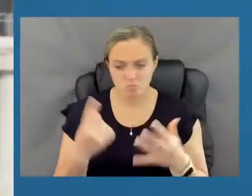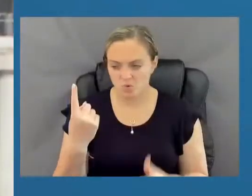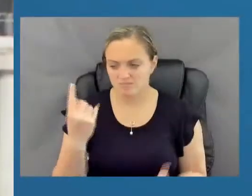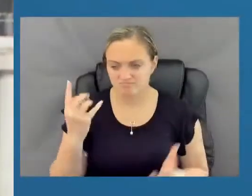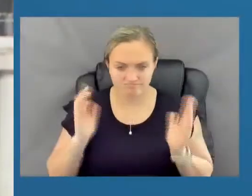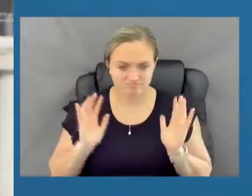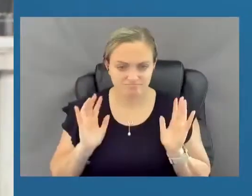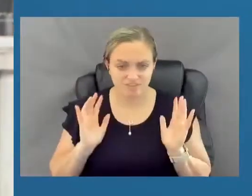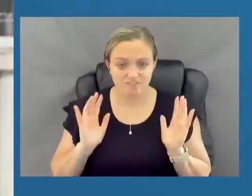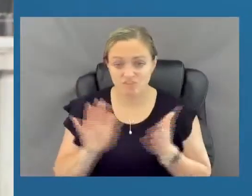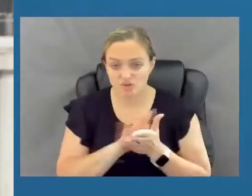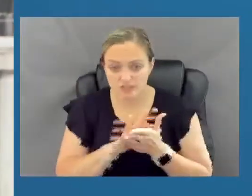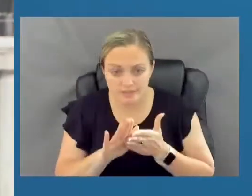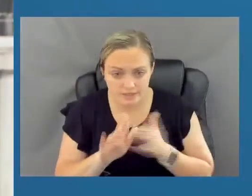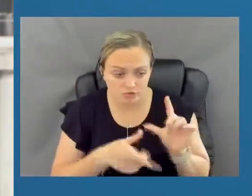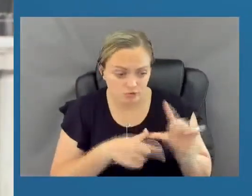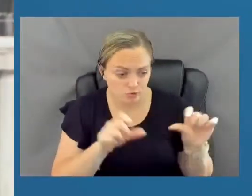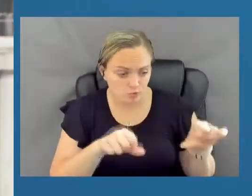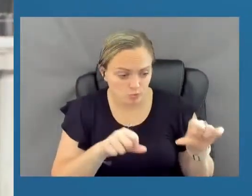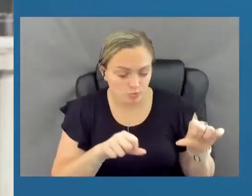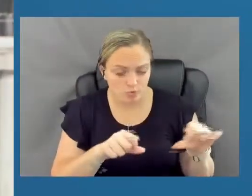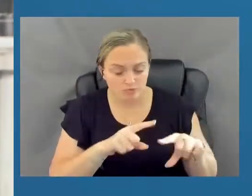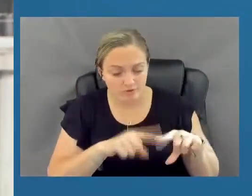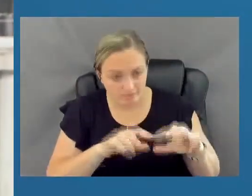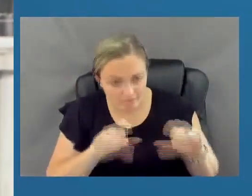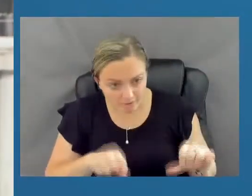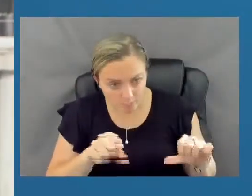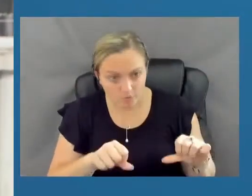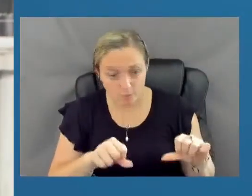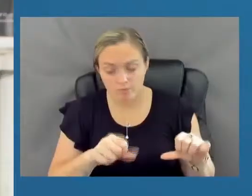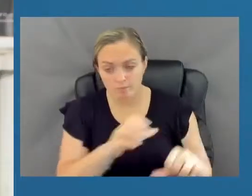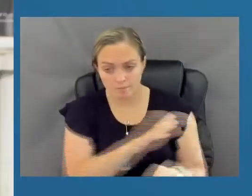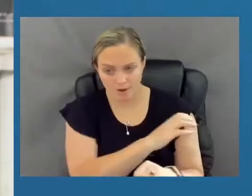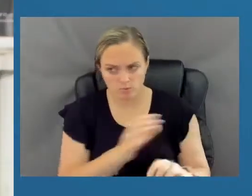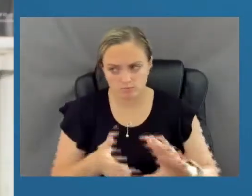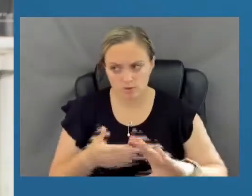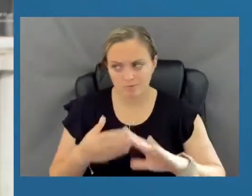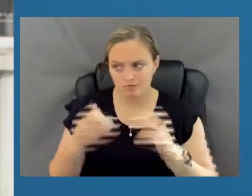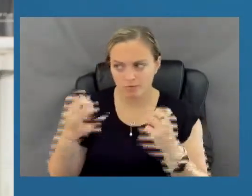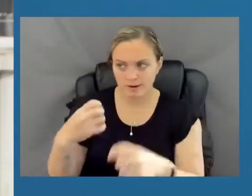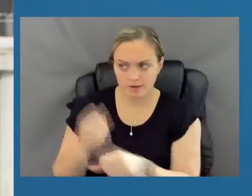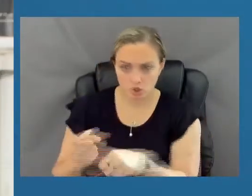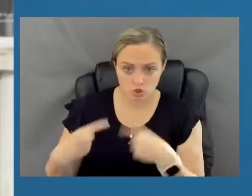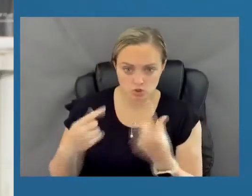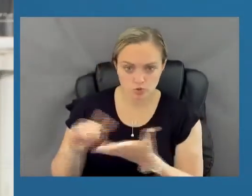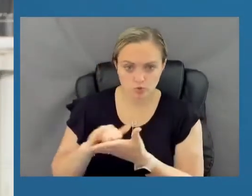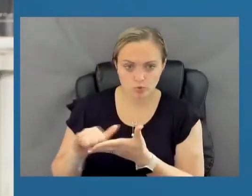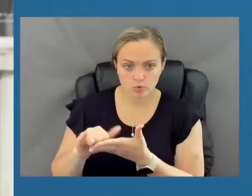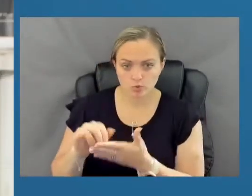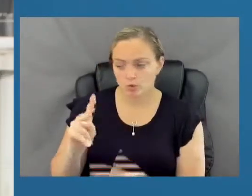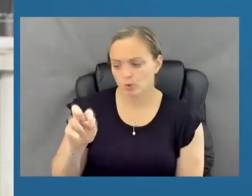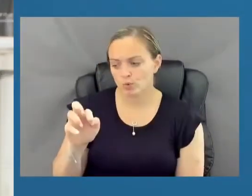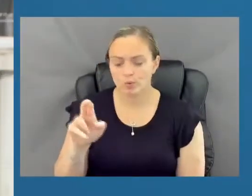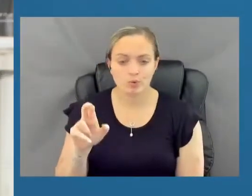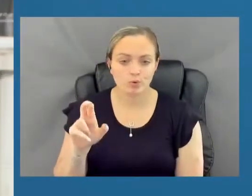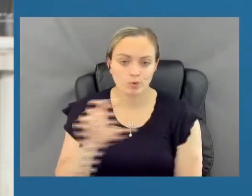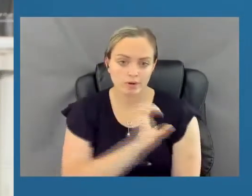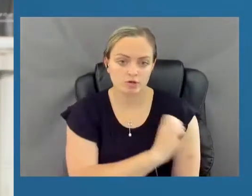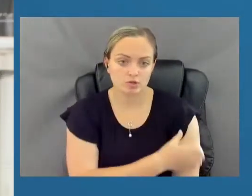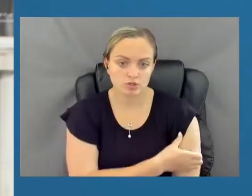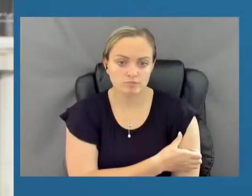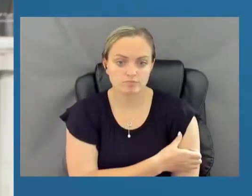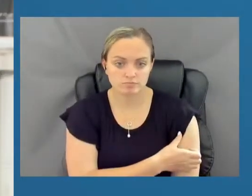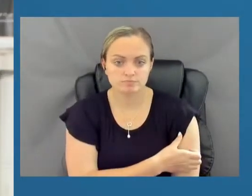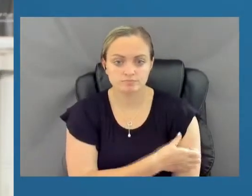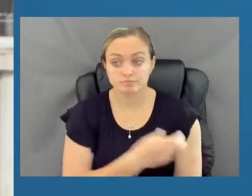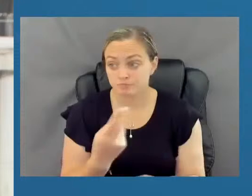renewable, reliable power. And that's what's been operating in New York for decades. Nuclear energy. Harnessing the